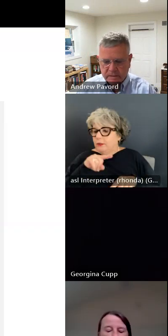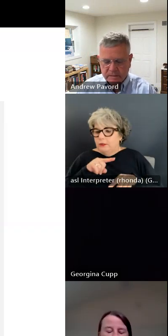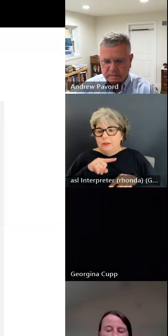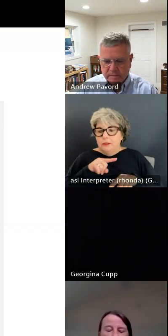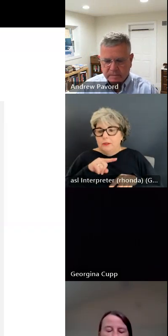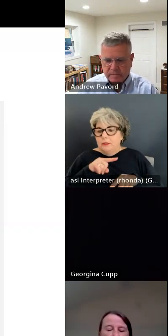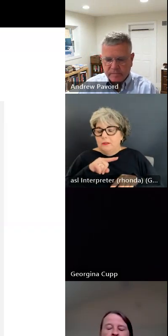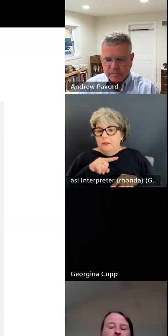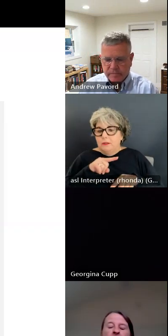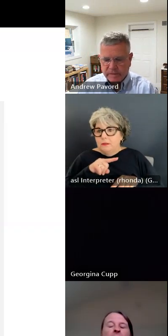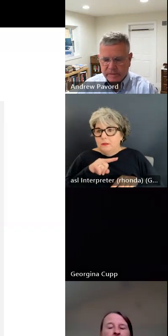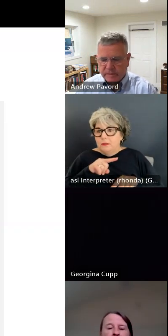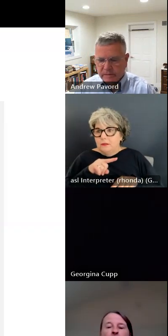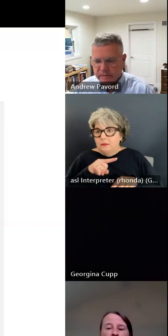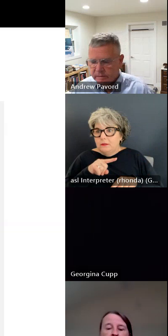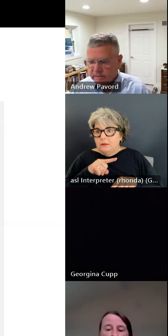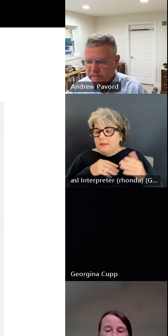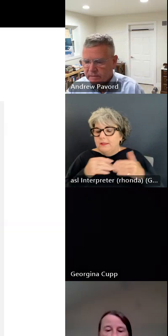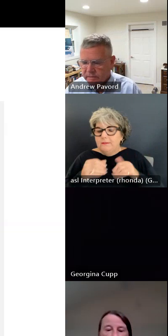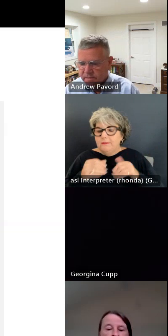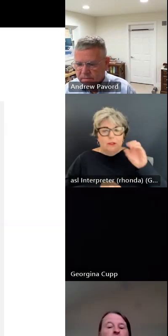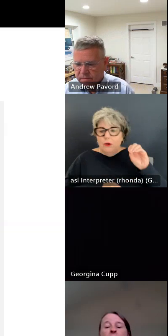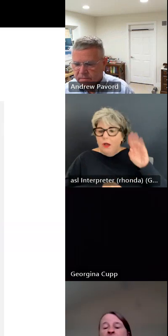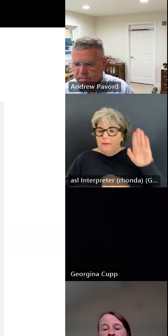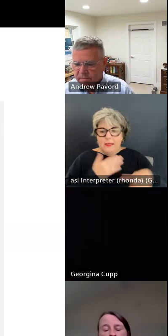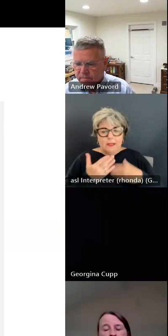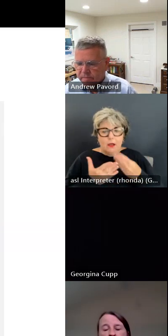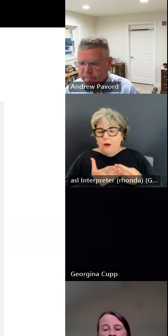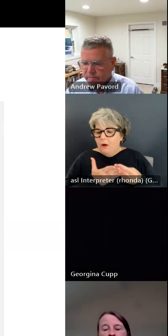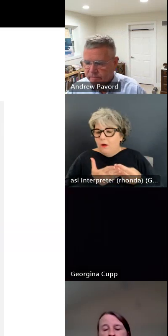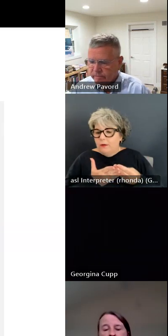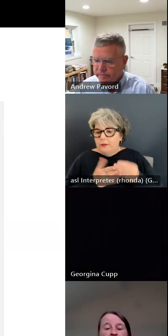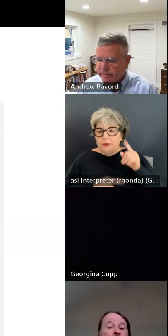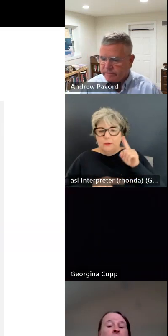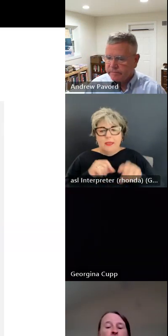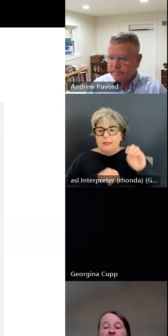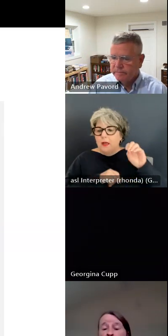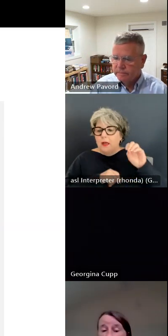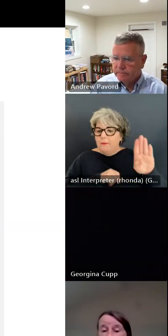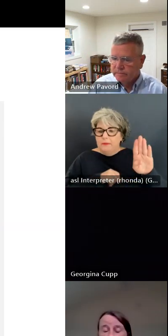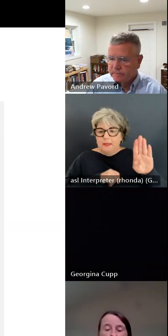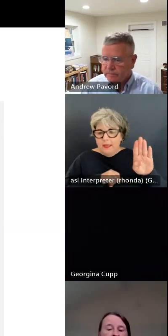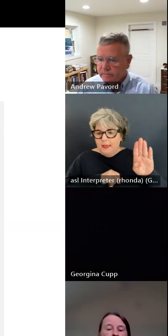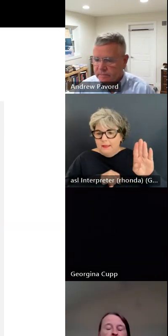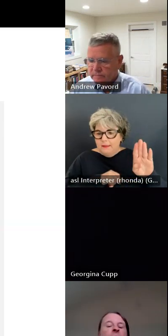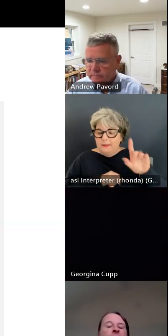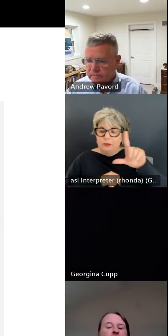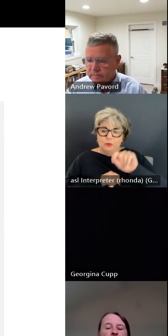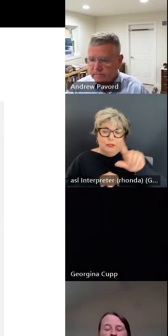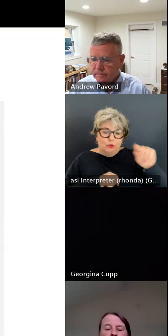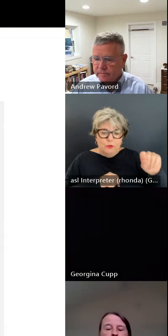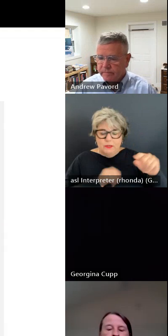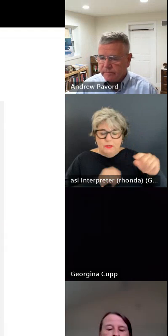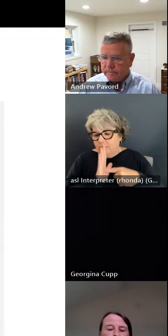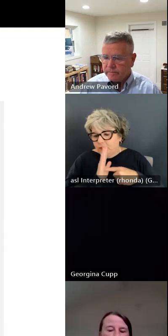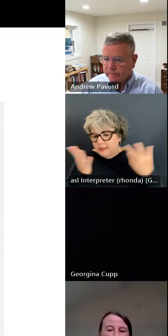if you don't obligate all of the money, you cannot obligate that in 2020, for example.